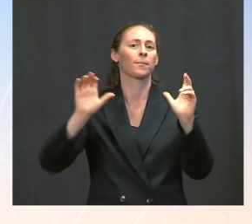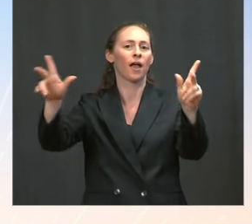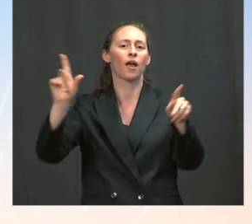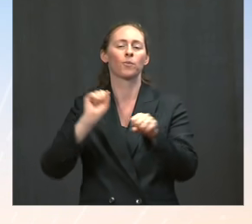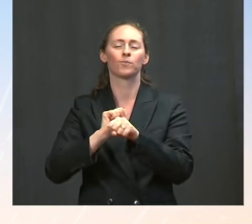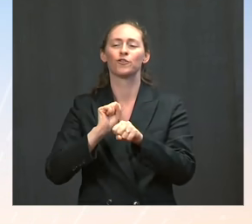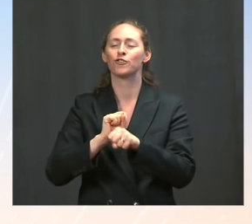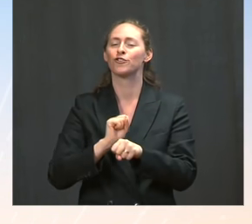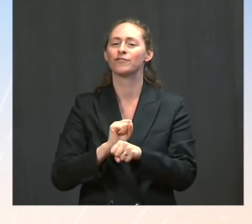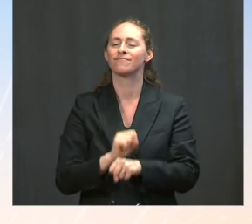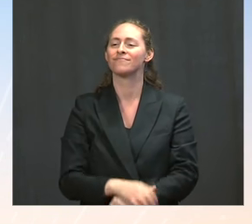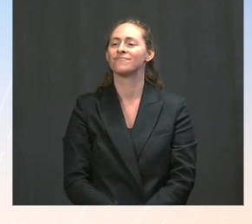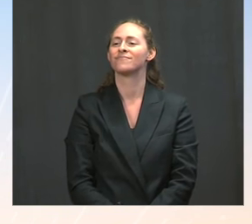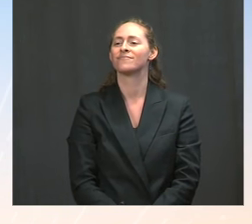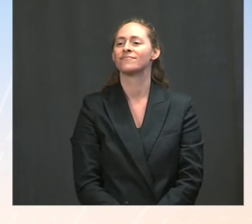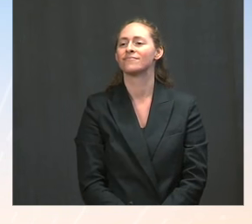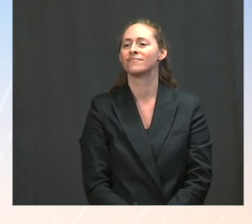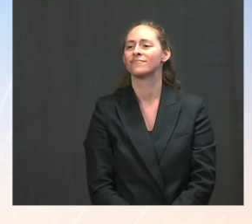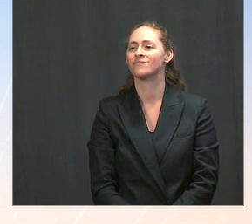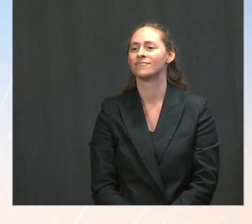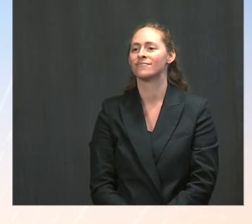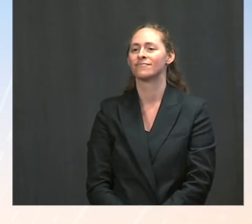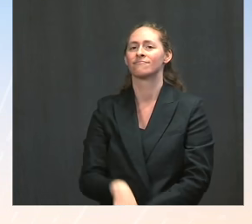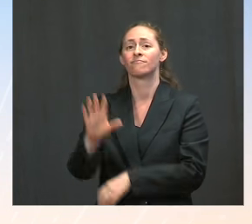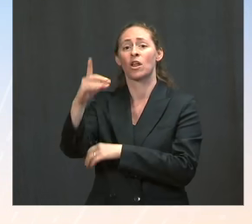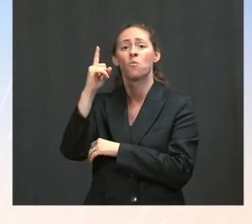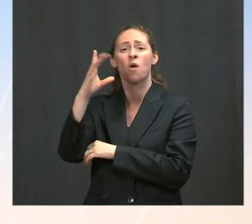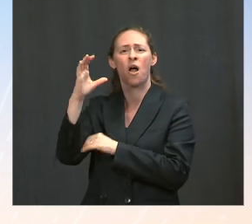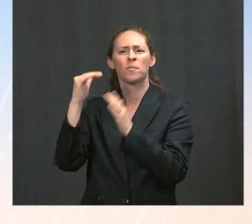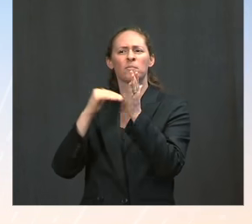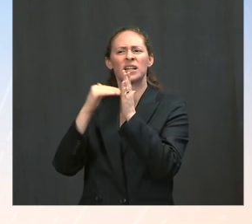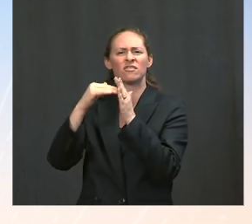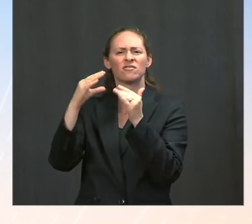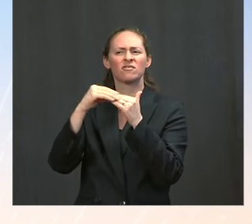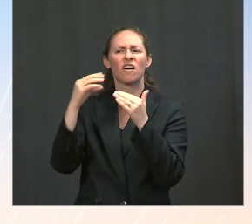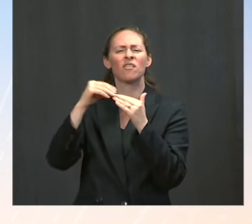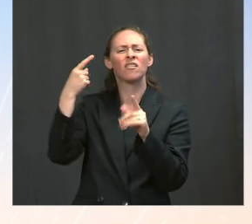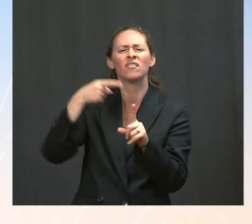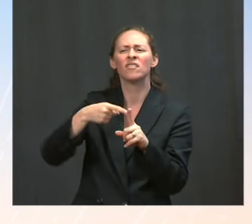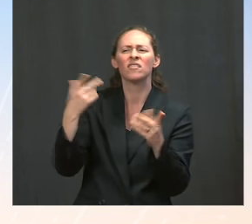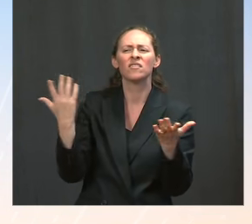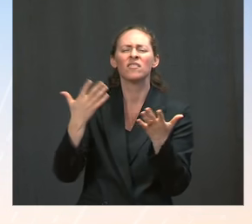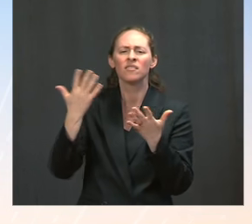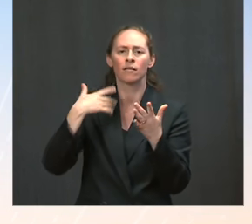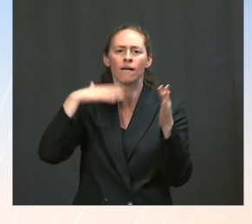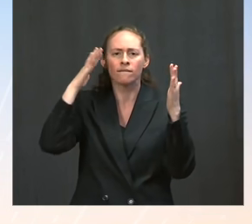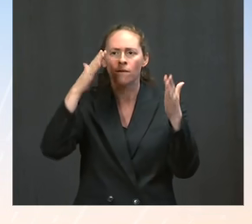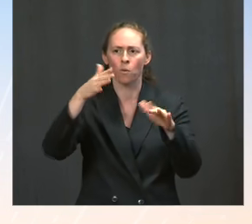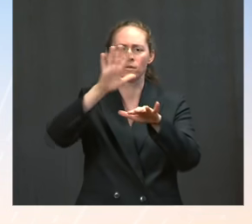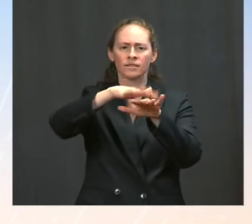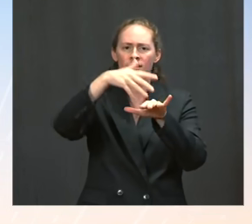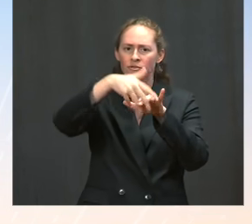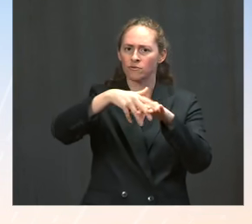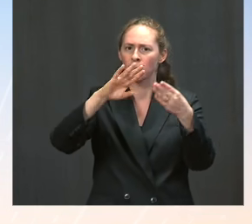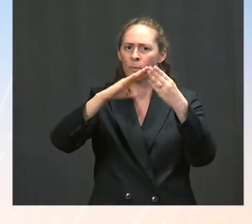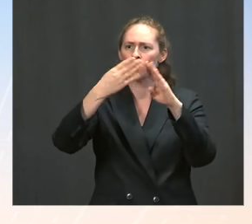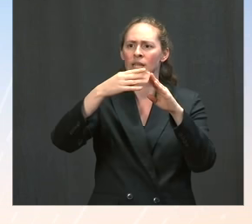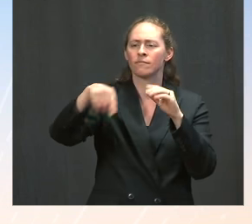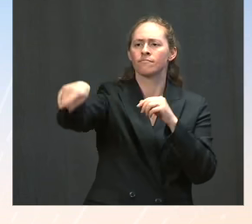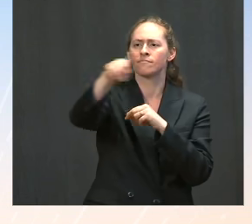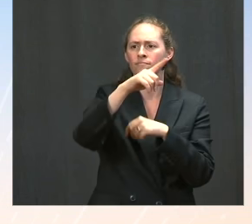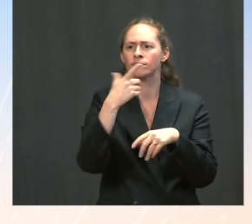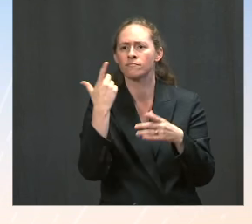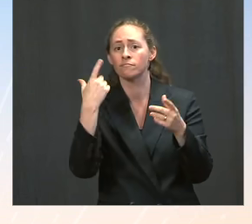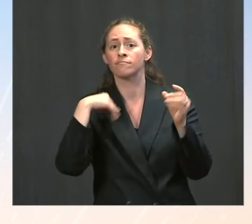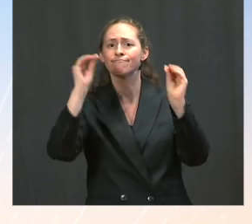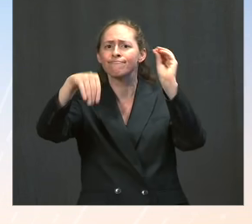$100 million to meet the needs of Indigenous communities with everything from broadband to health centers and more,